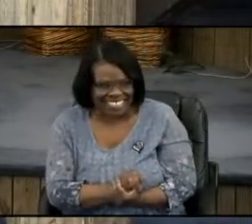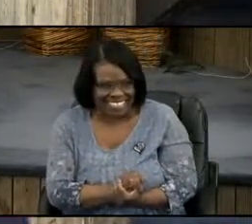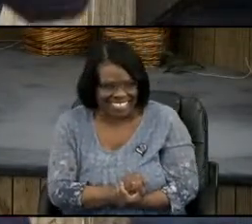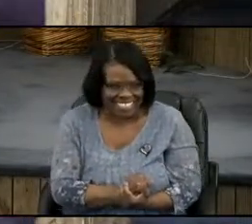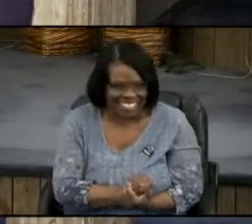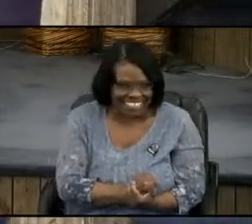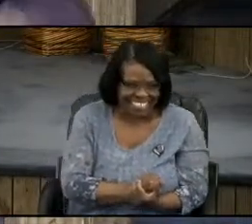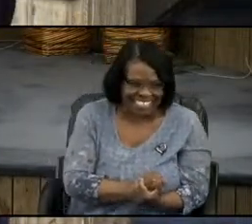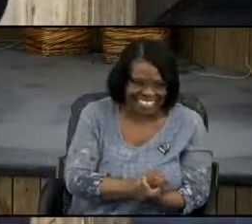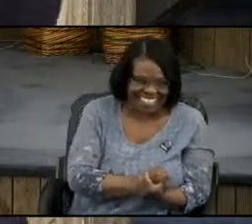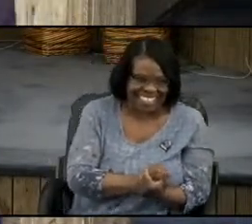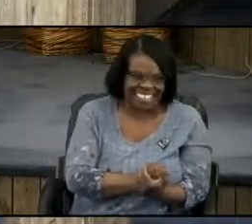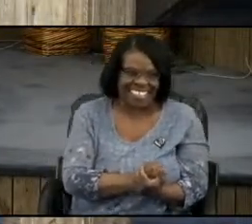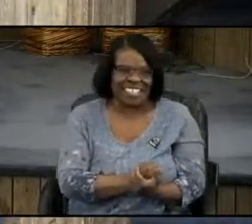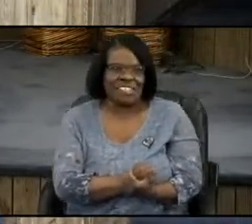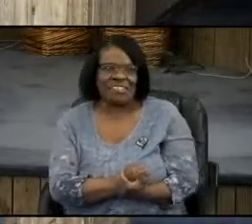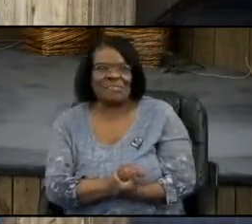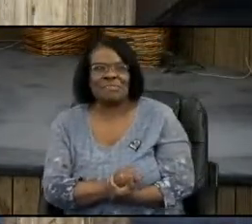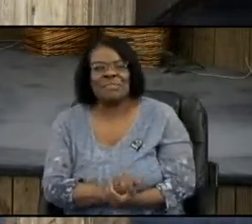Yeah. Come on, South, please, here we go.